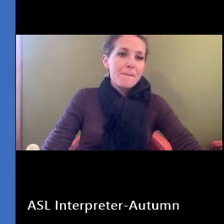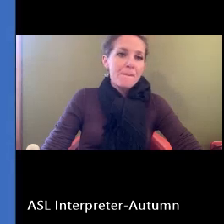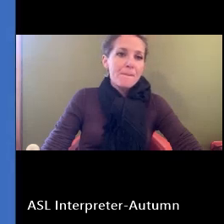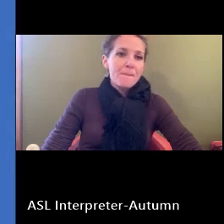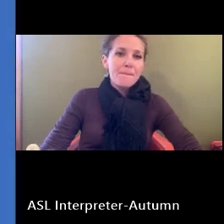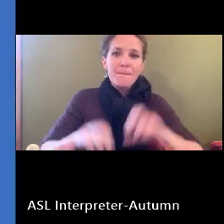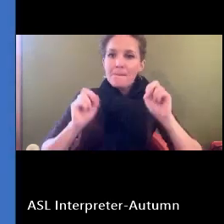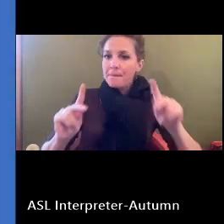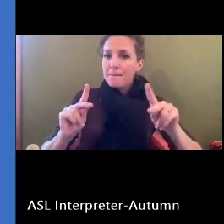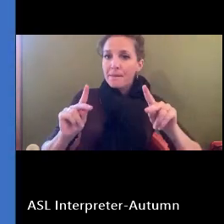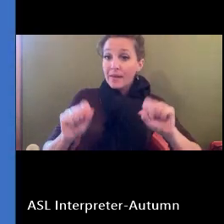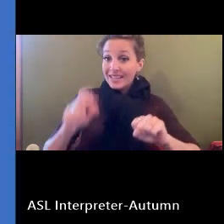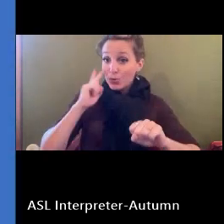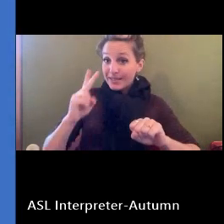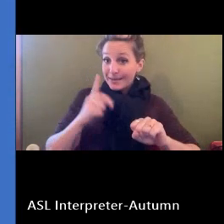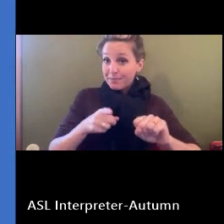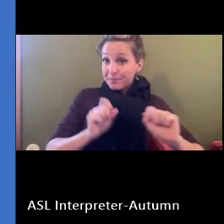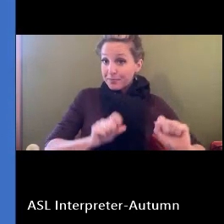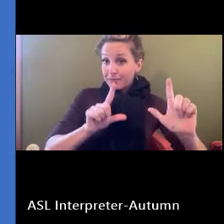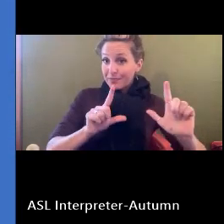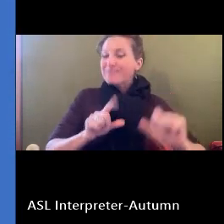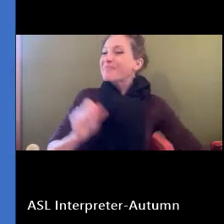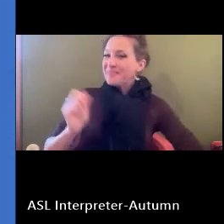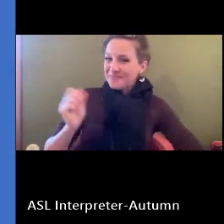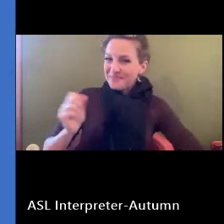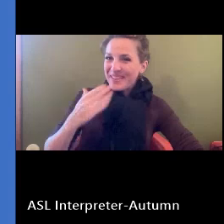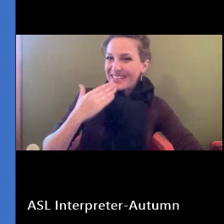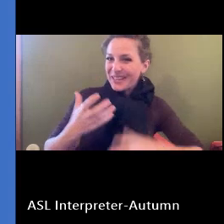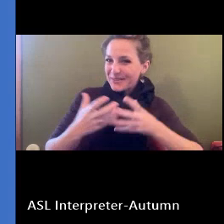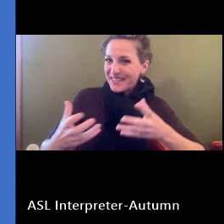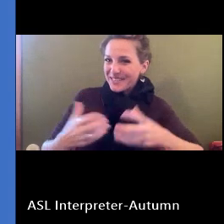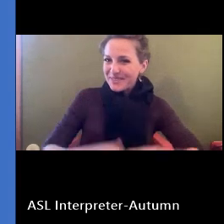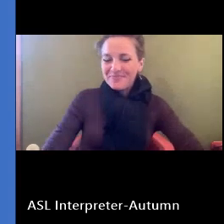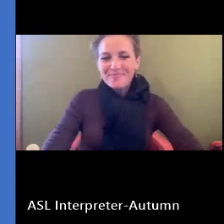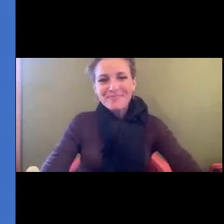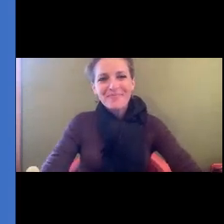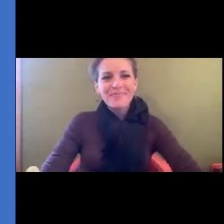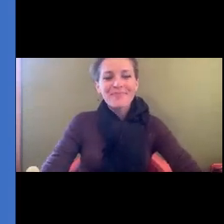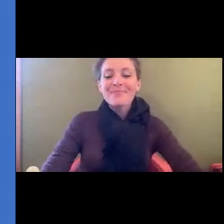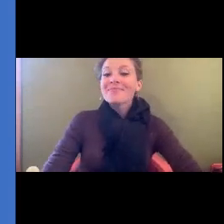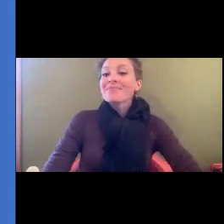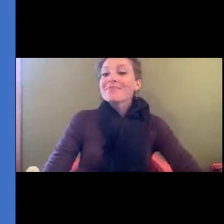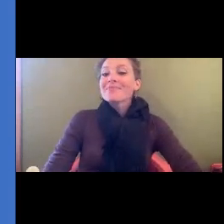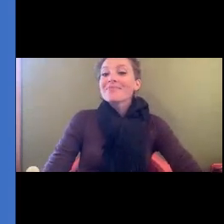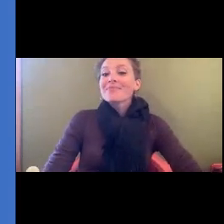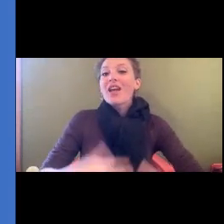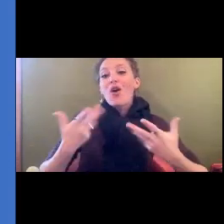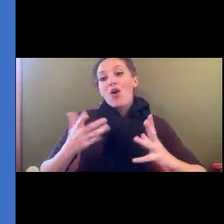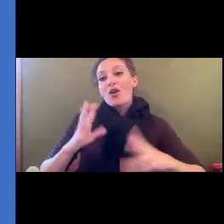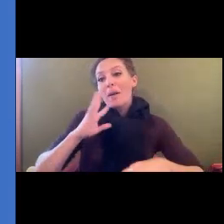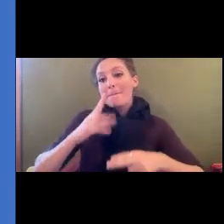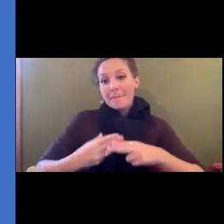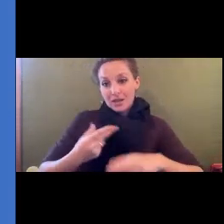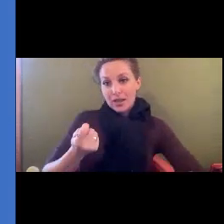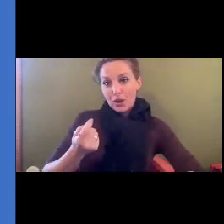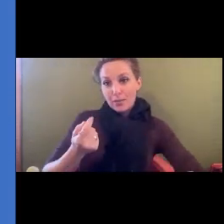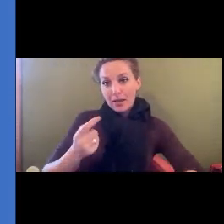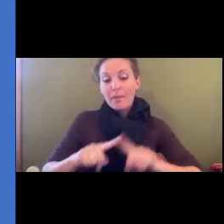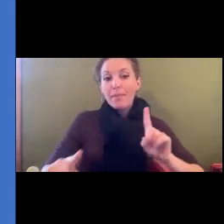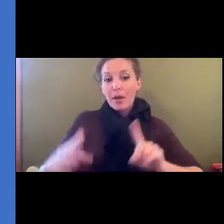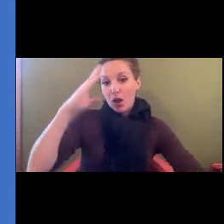Okay, can you see the screen? Sure can. Thank you very much. All right. Well, I already mentioned this a little bit, but the Know Your